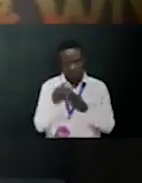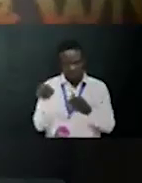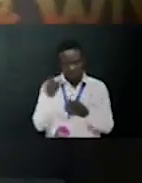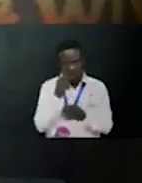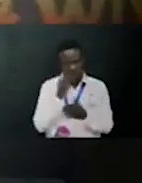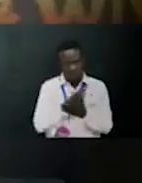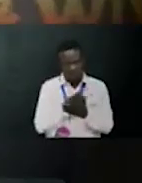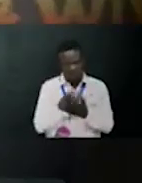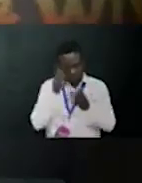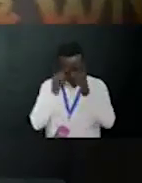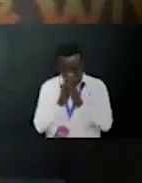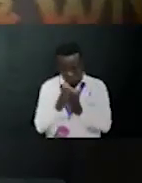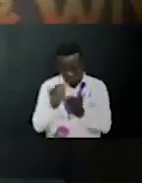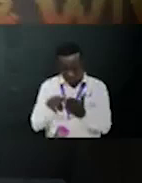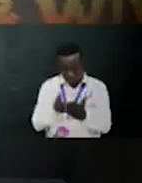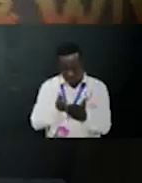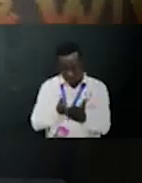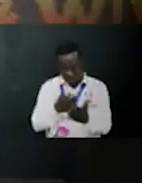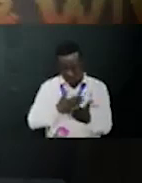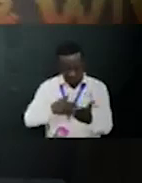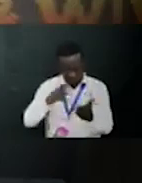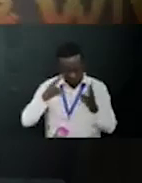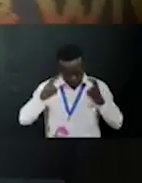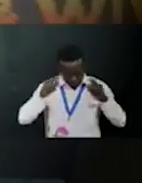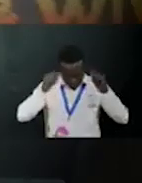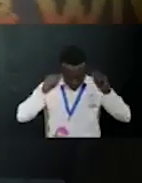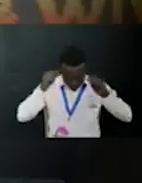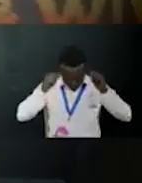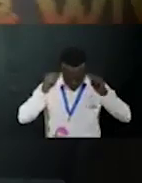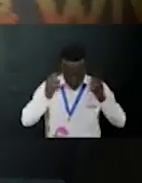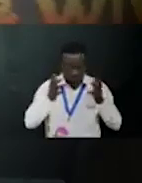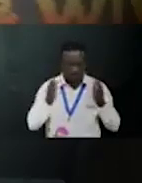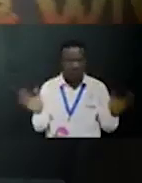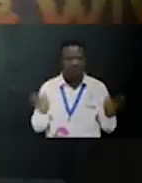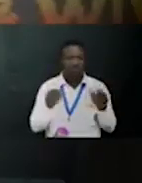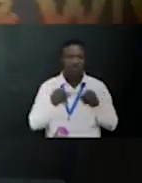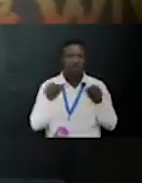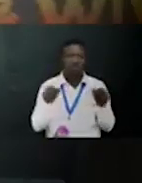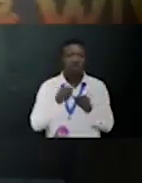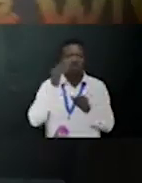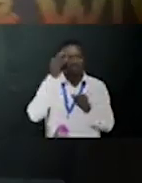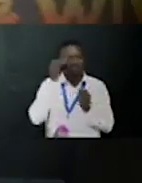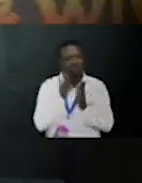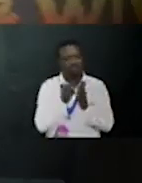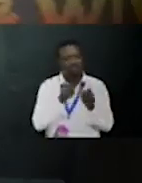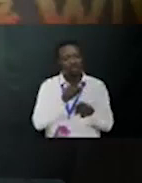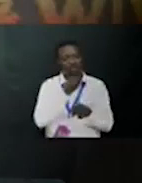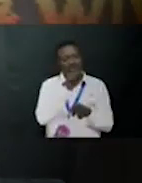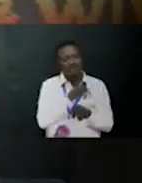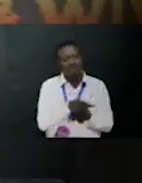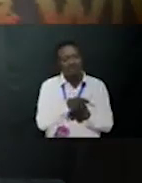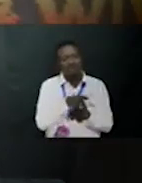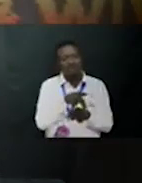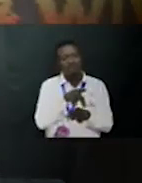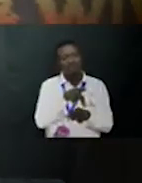is in your brochure, please ponder over it. And then we want to encourage the area heads that are the apostolization,